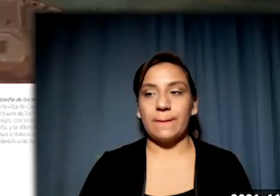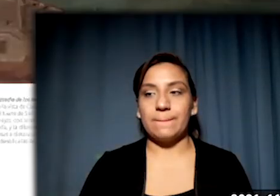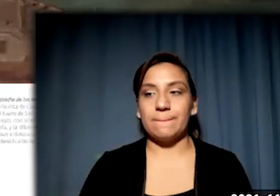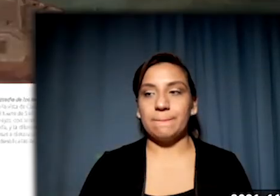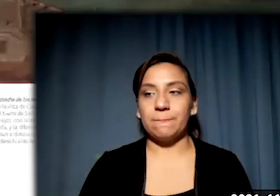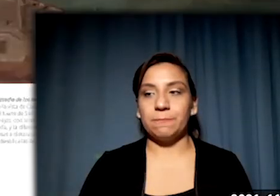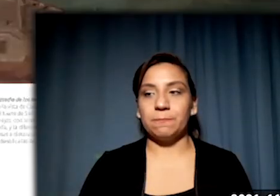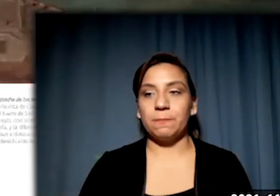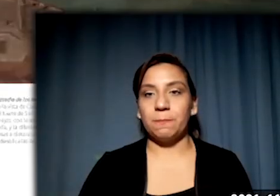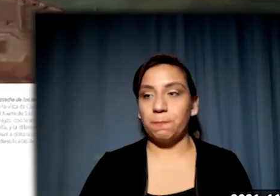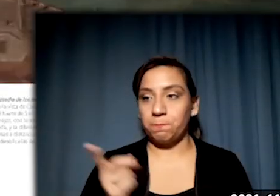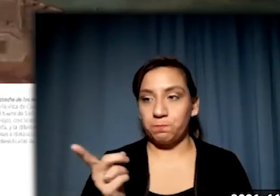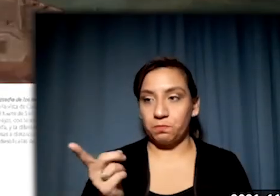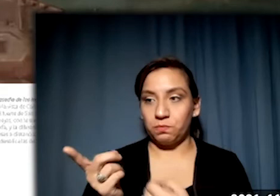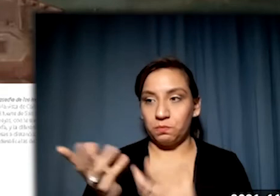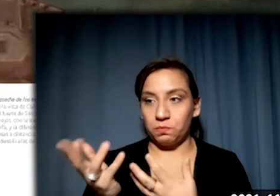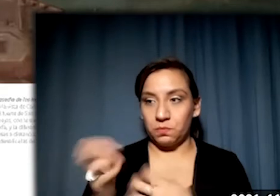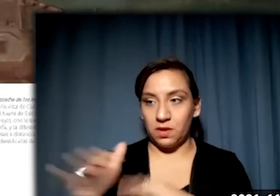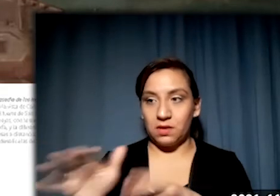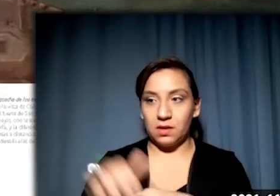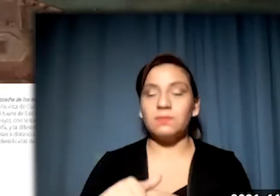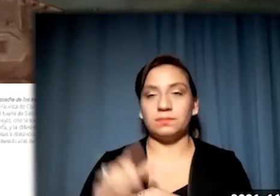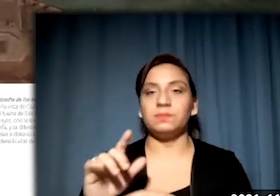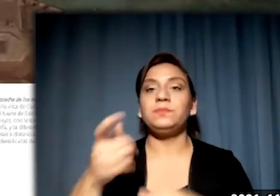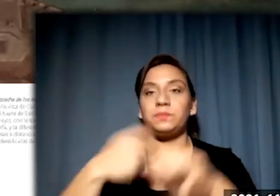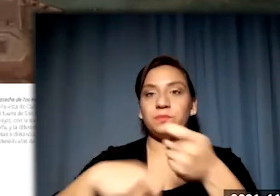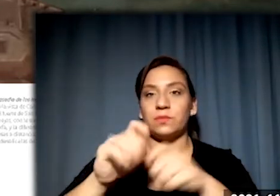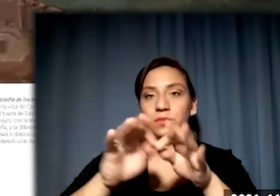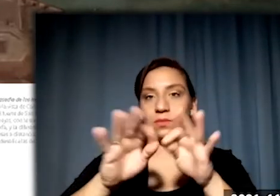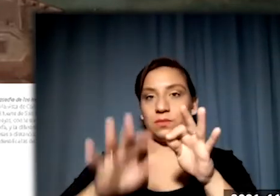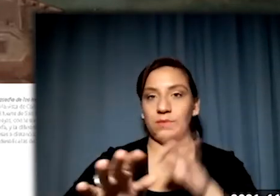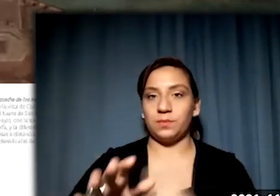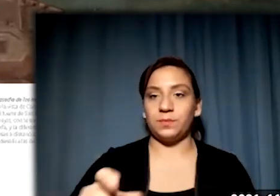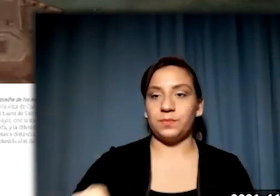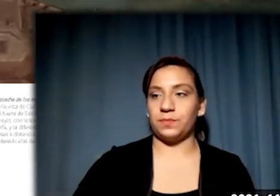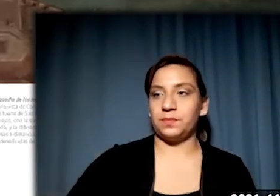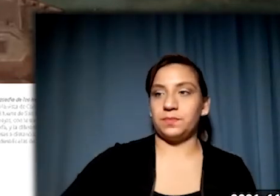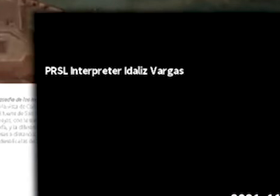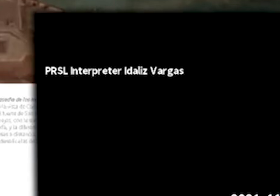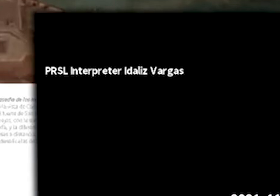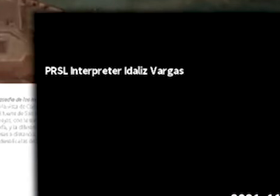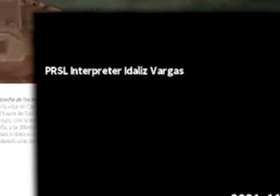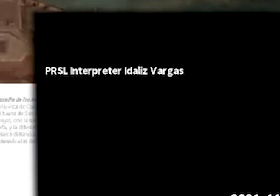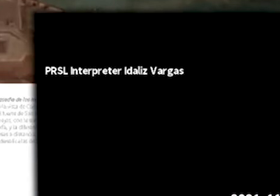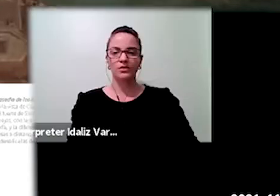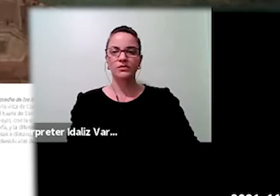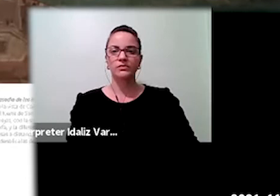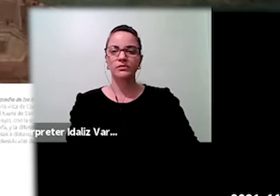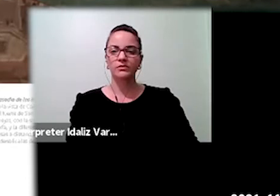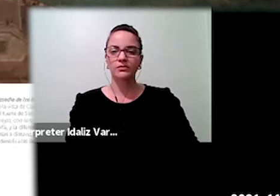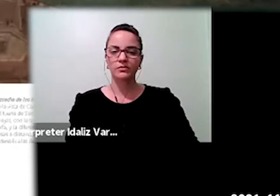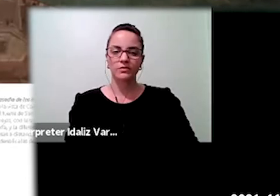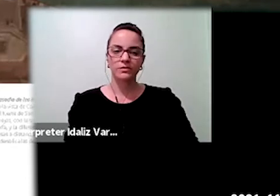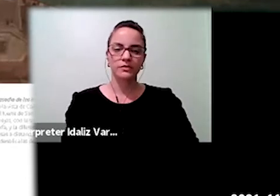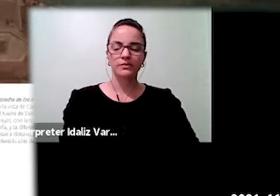1797, which received a profound analysis of the specialist, Balvanera decomposes